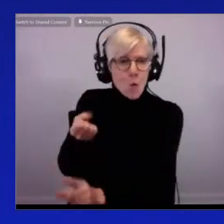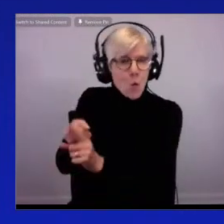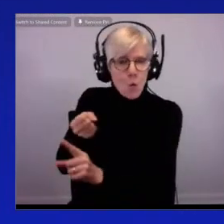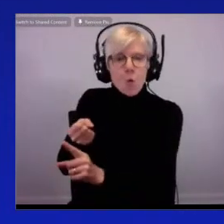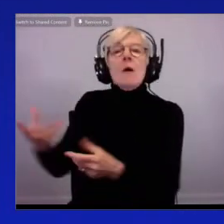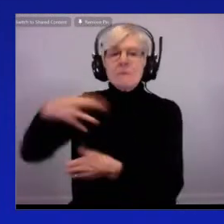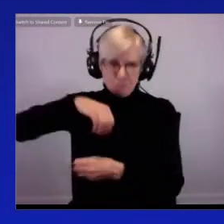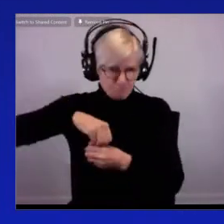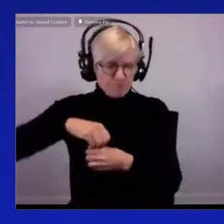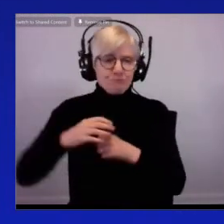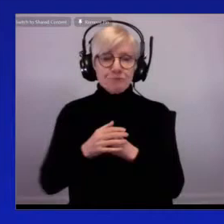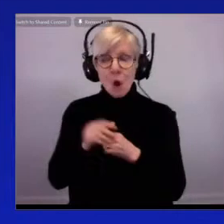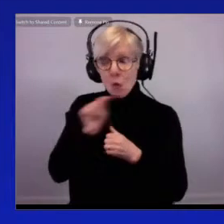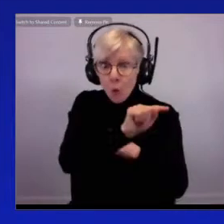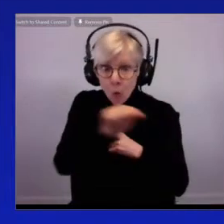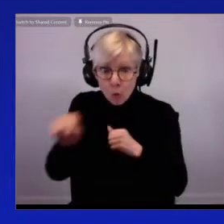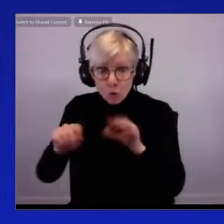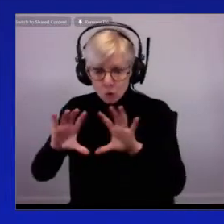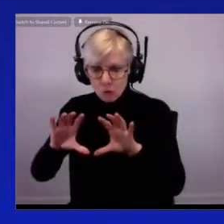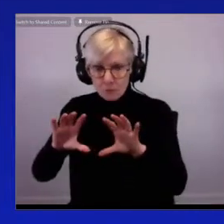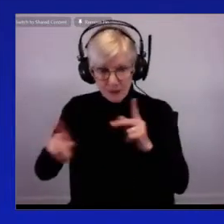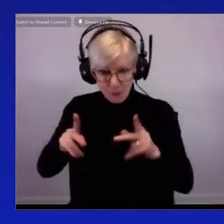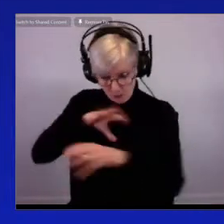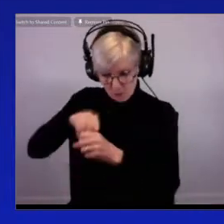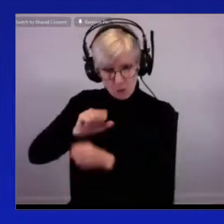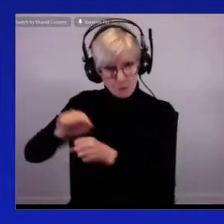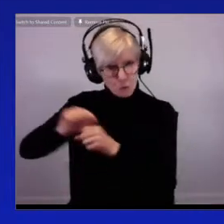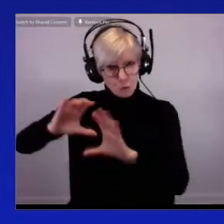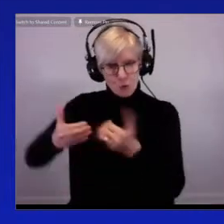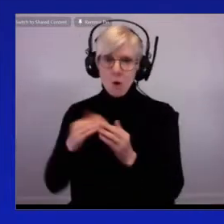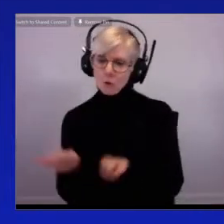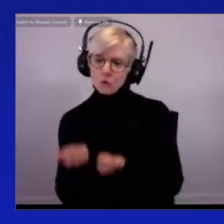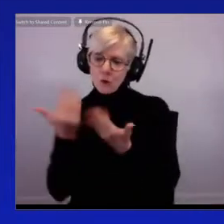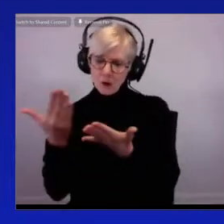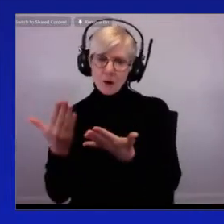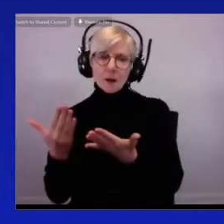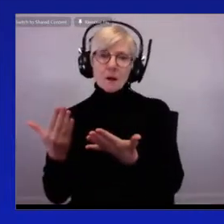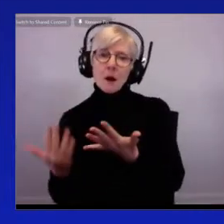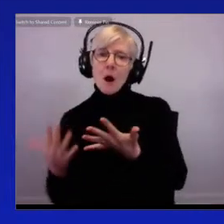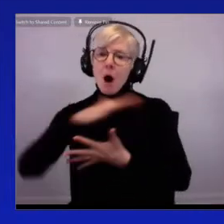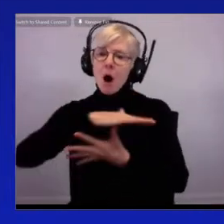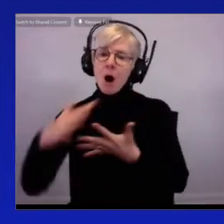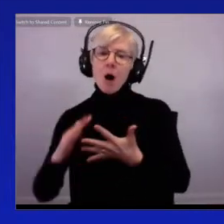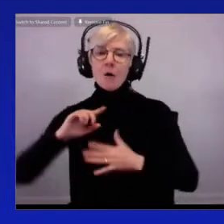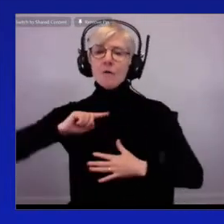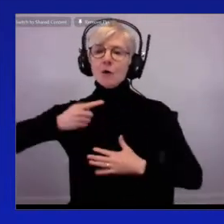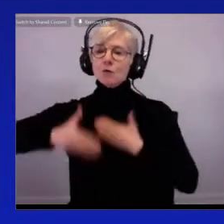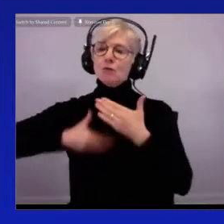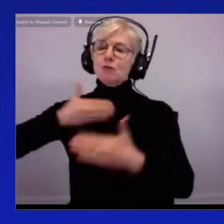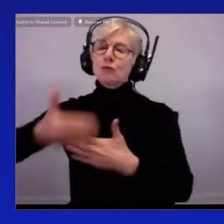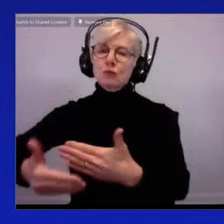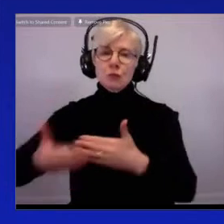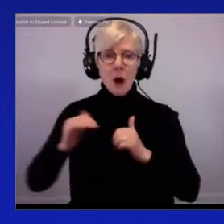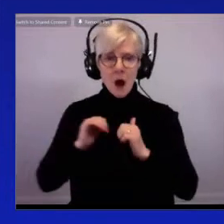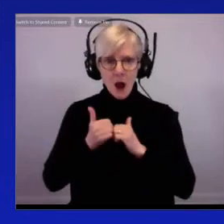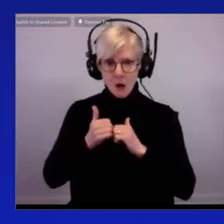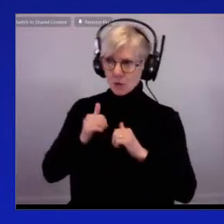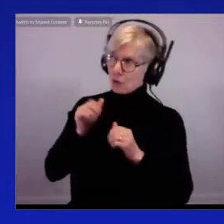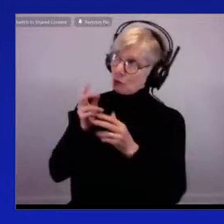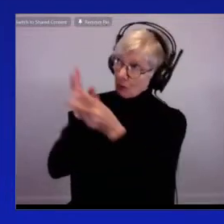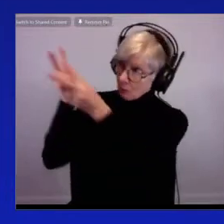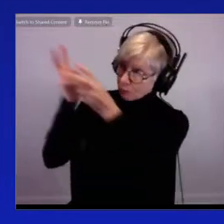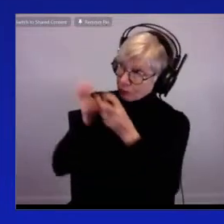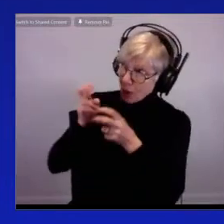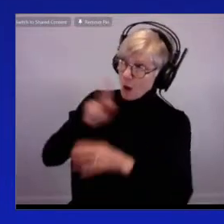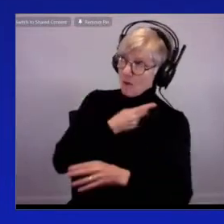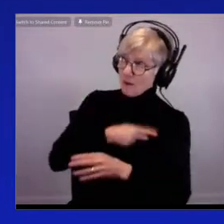they will make recommendations to the overall response about how to sequence vaccines, how to interpret the provincial guidance,